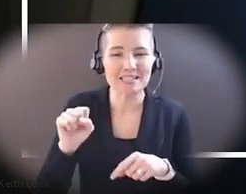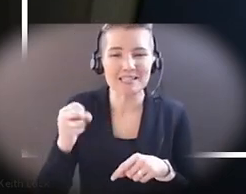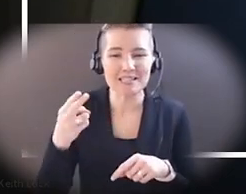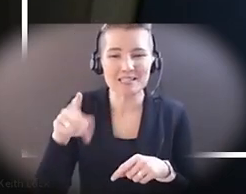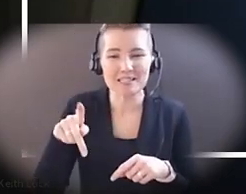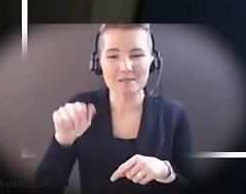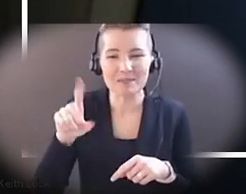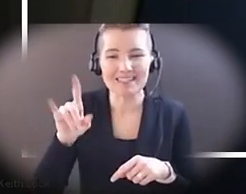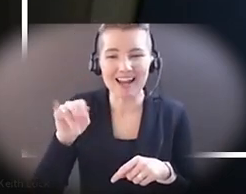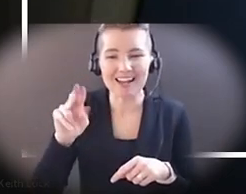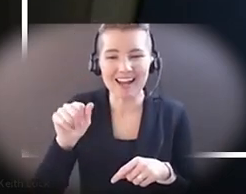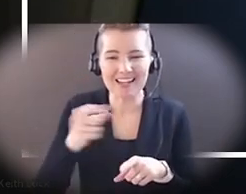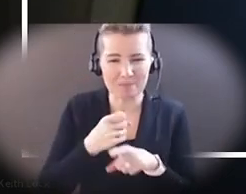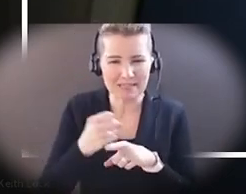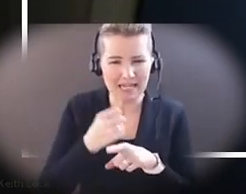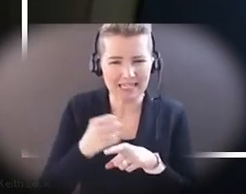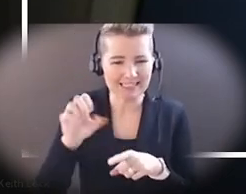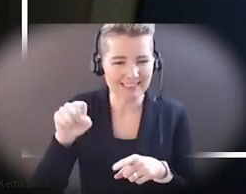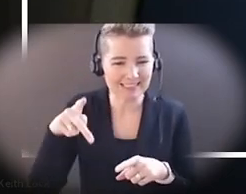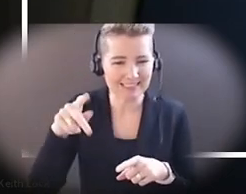and exactly how and why,